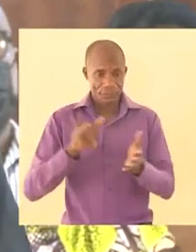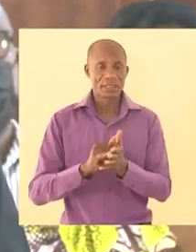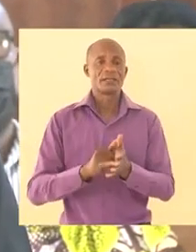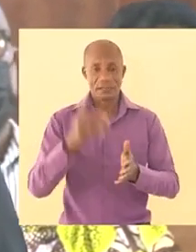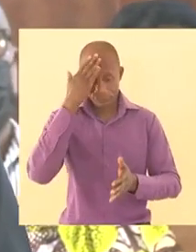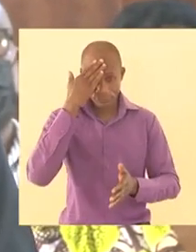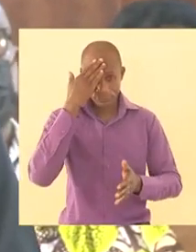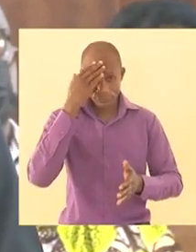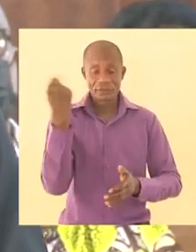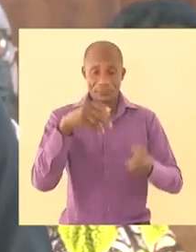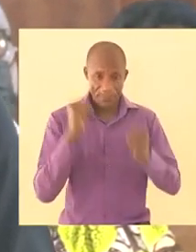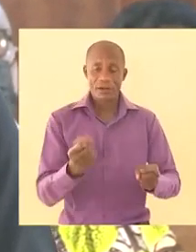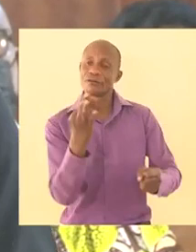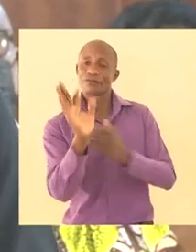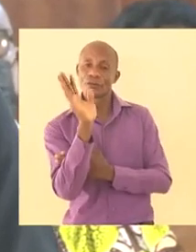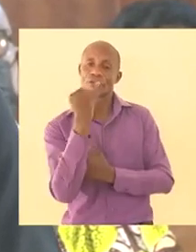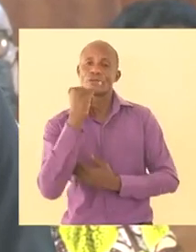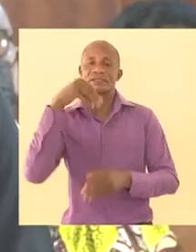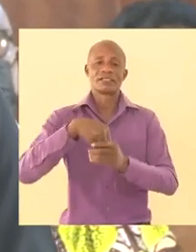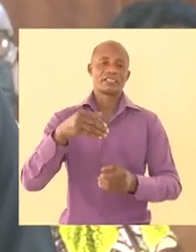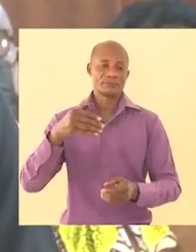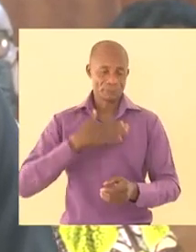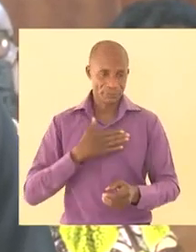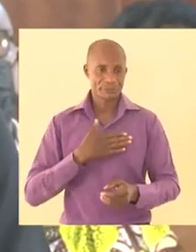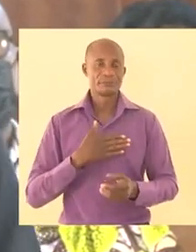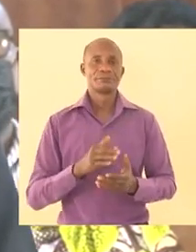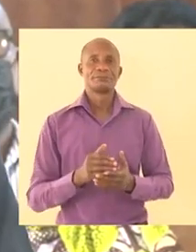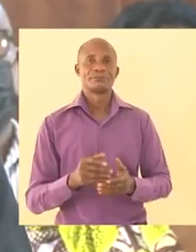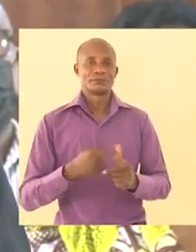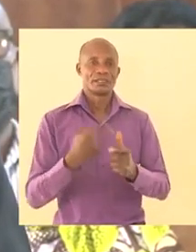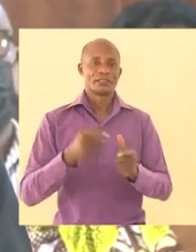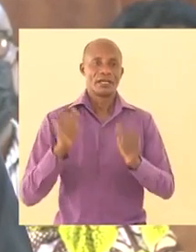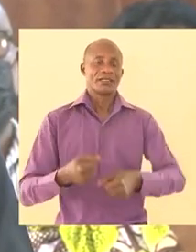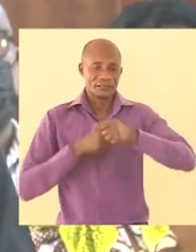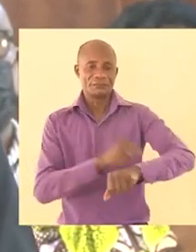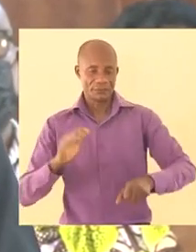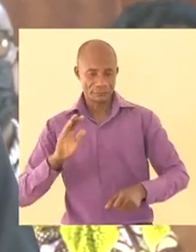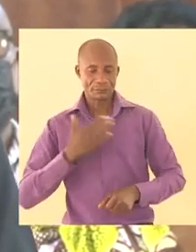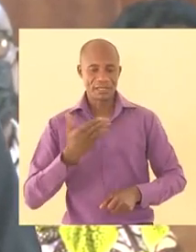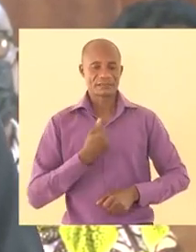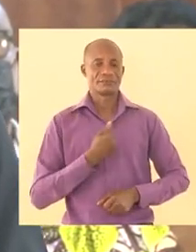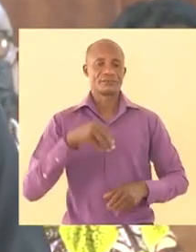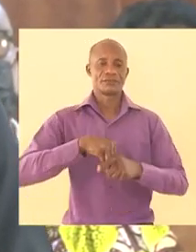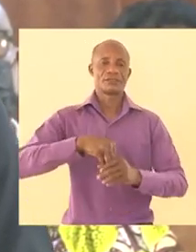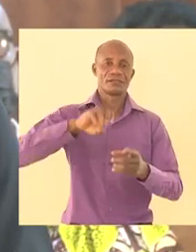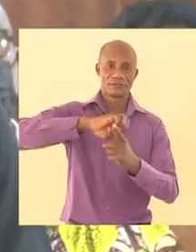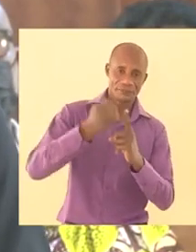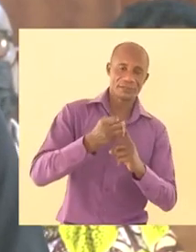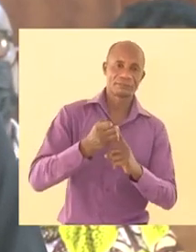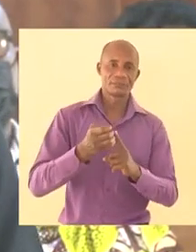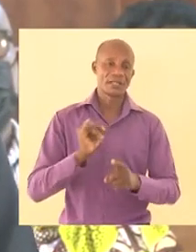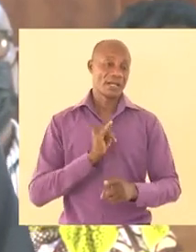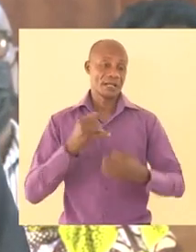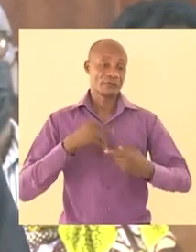in me, and I can now defend myself in the environment I find myself. I will have to watch